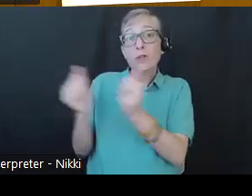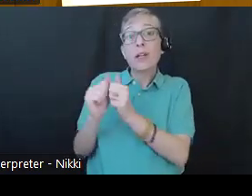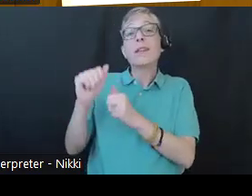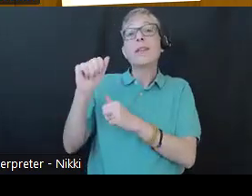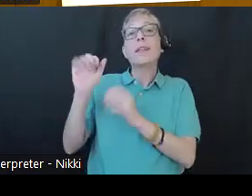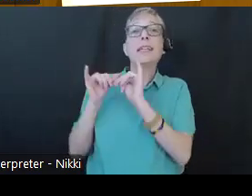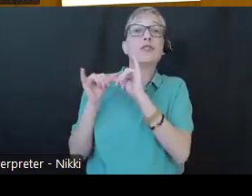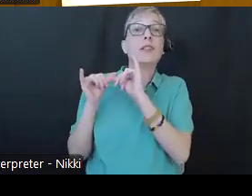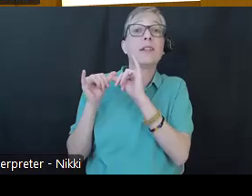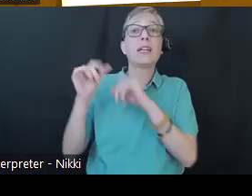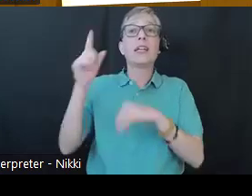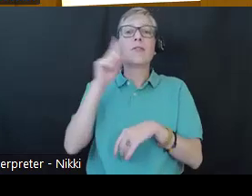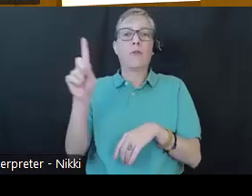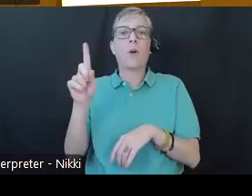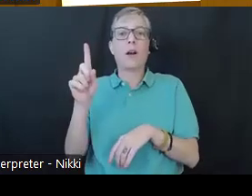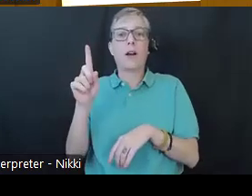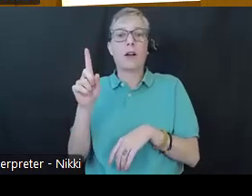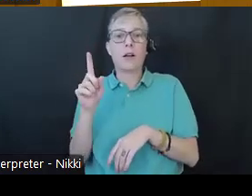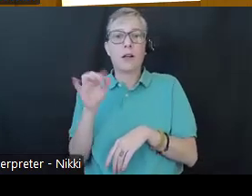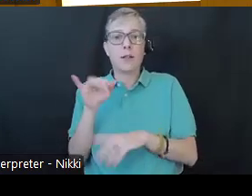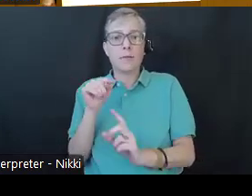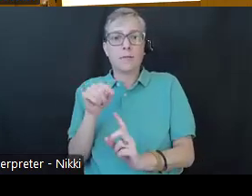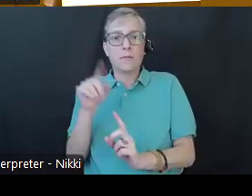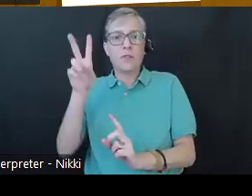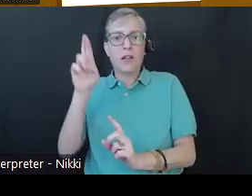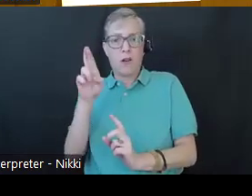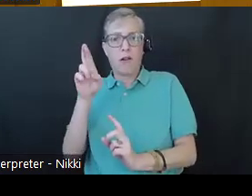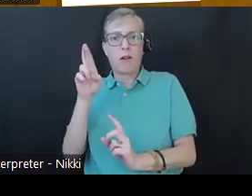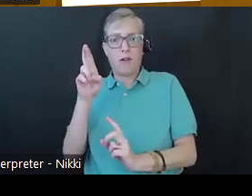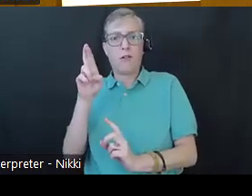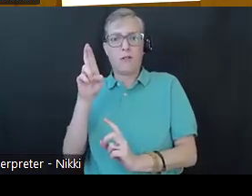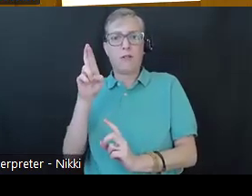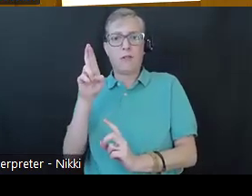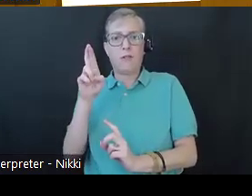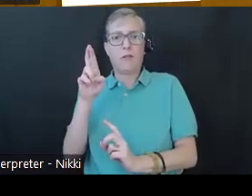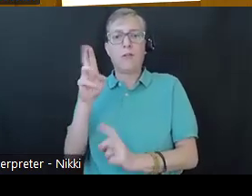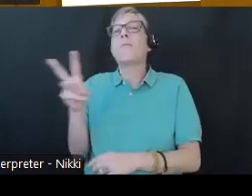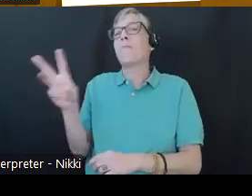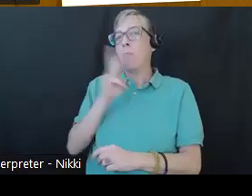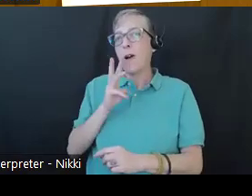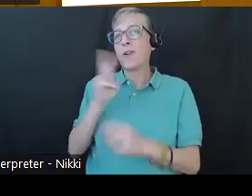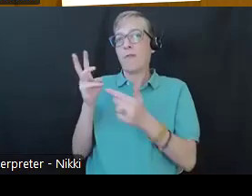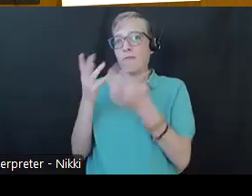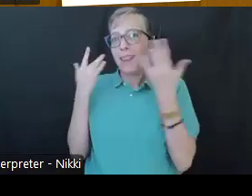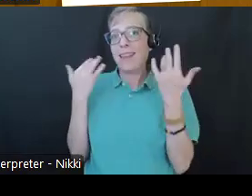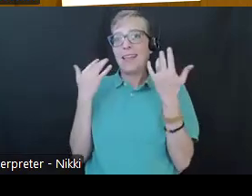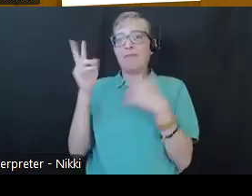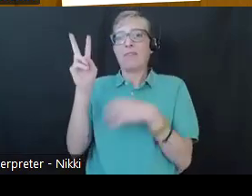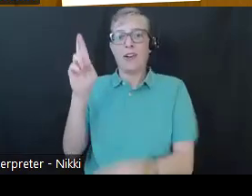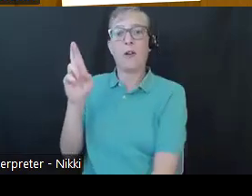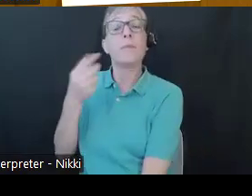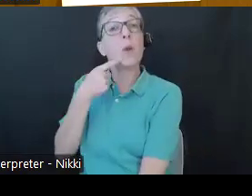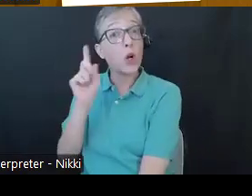by the way. If you're going to use a VR system in wound care, you want it to be water-friendly. And it worked, but this